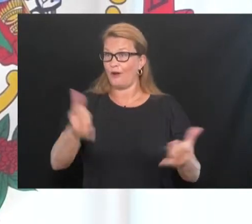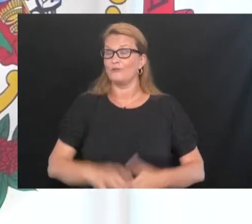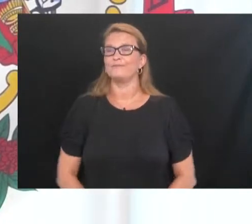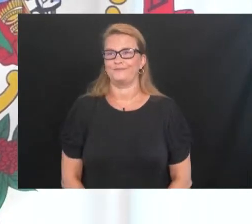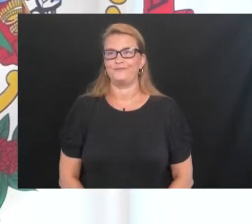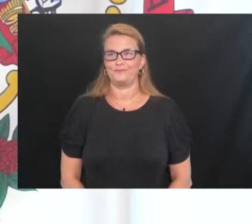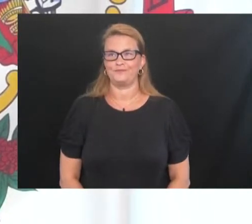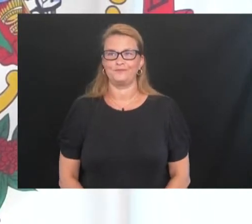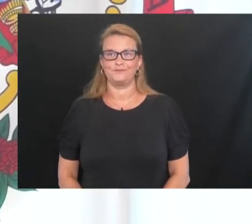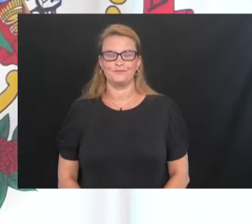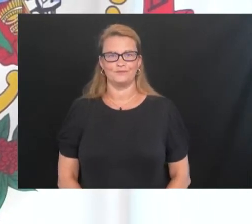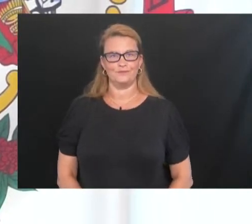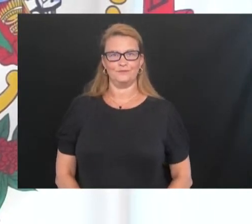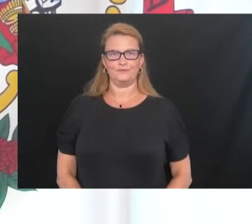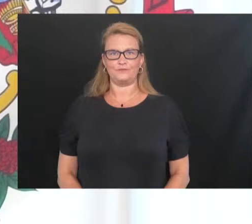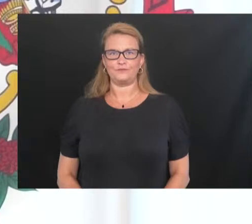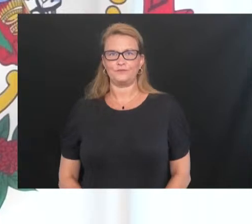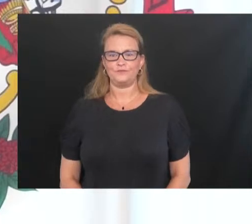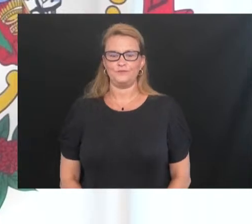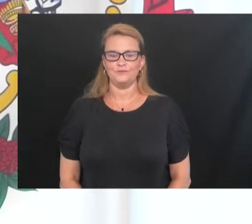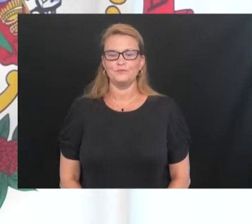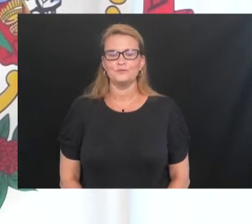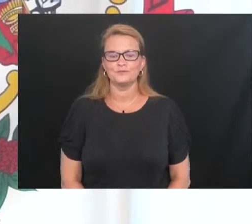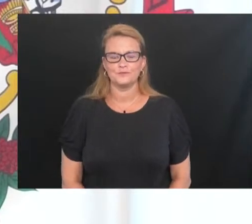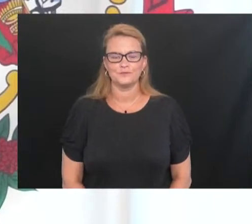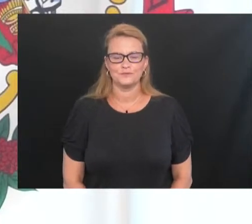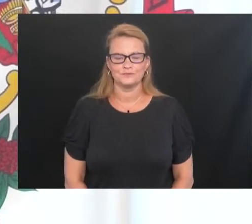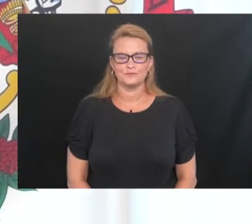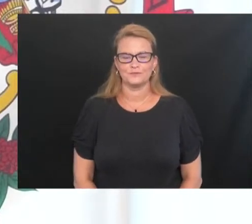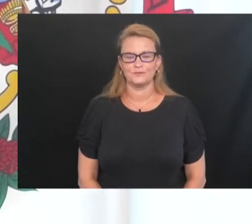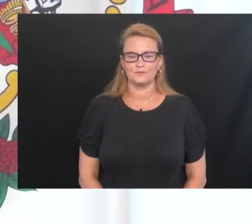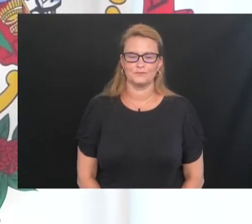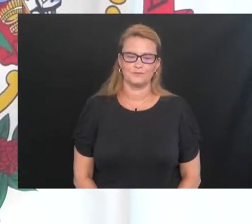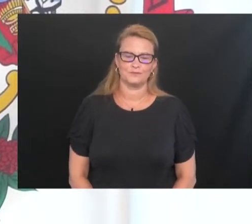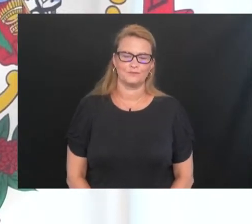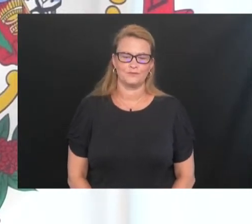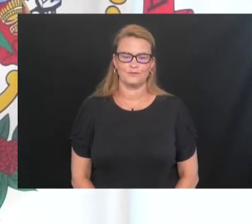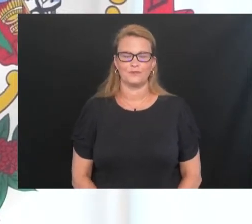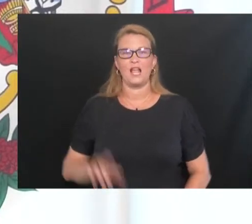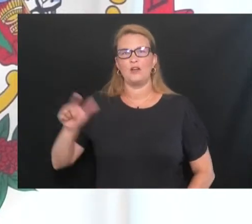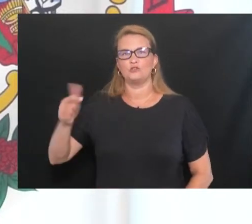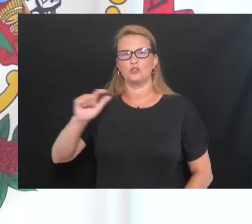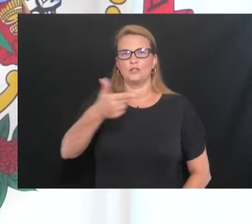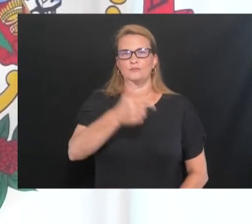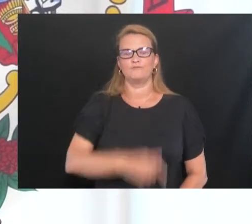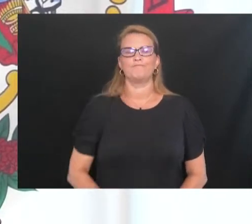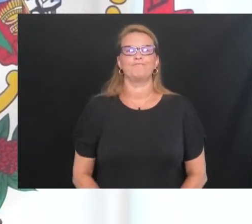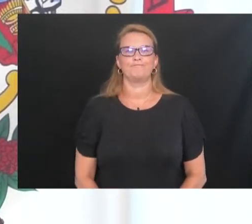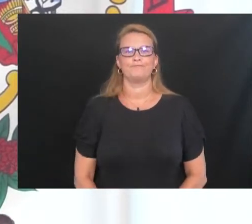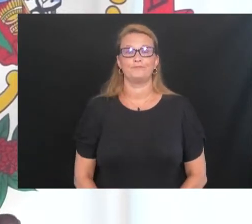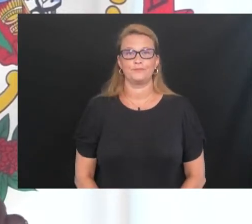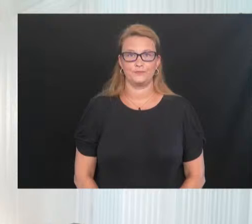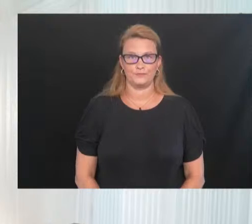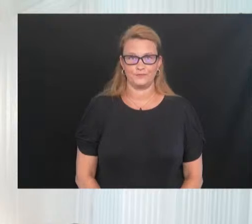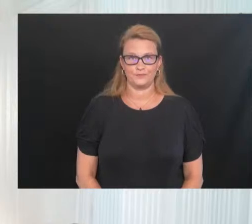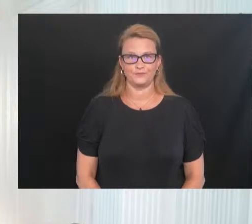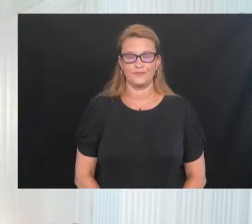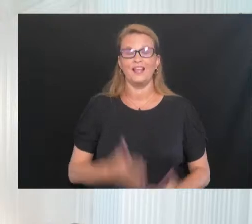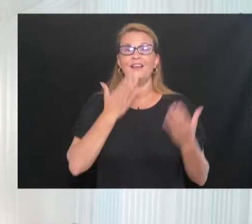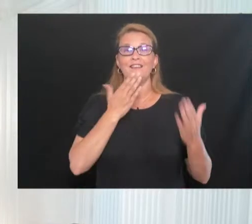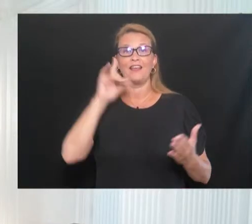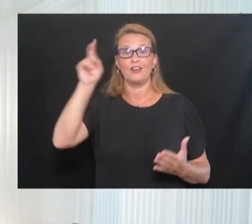So nevertheless, I'll turn it over to our experts and then we'll answer questions. Great, thank you,